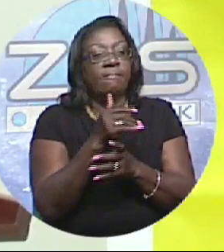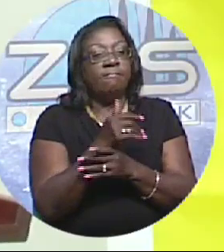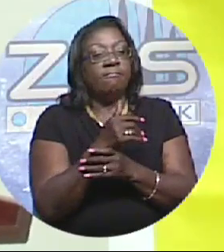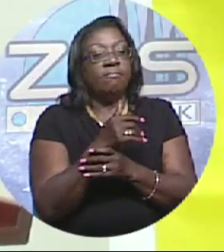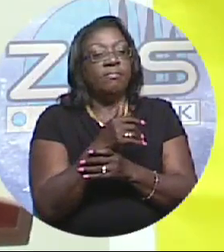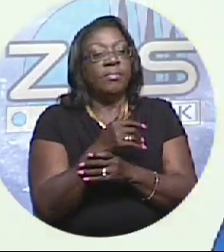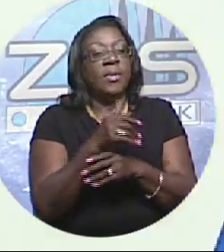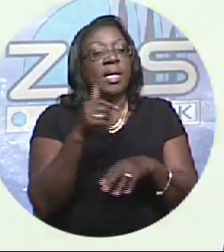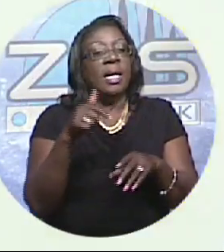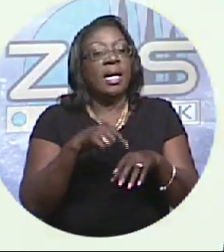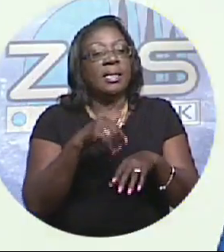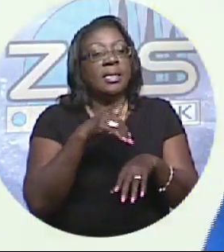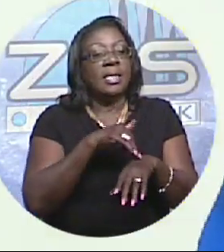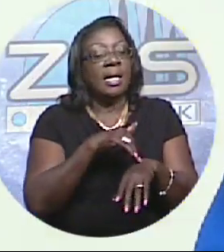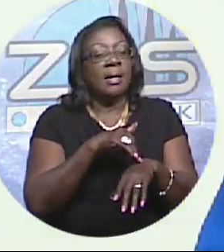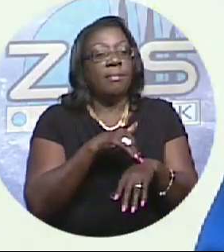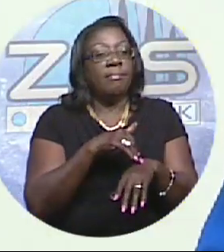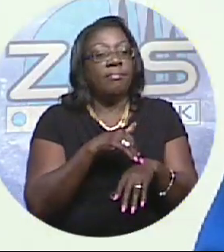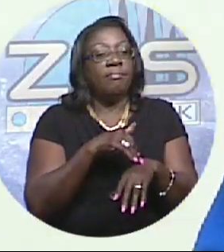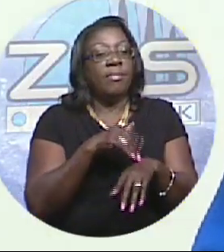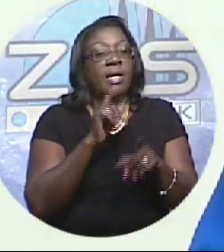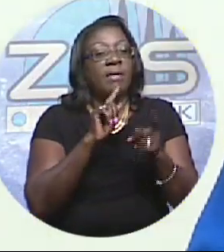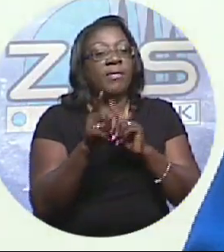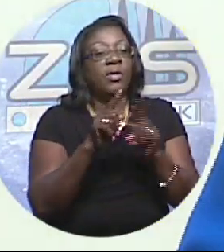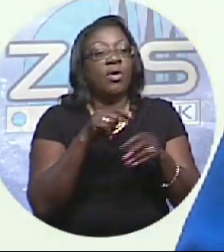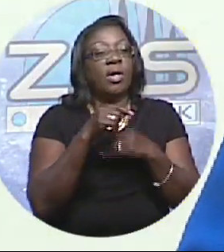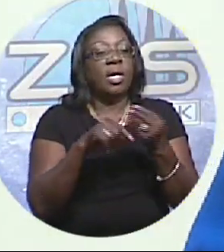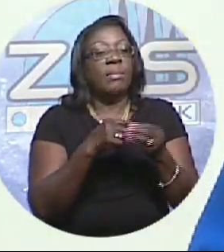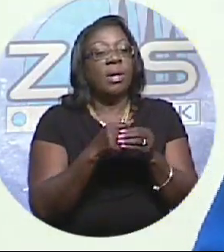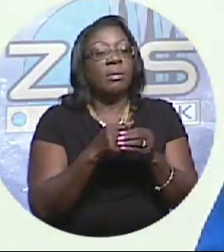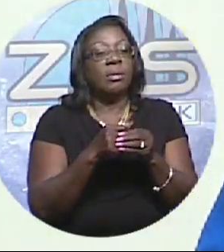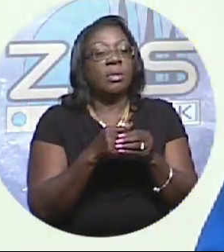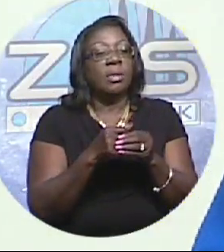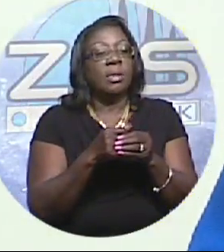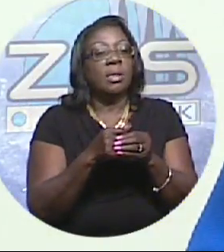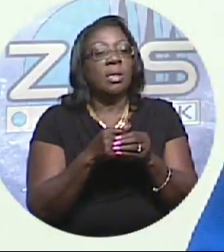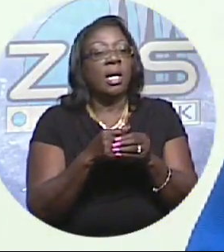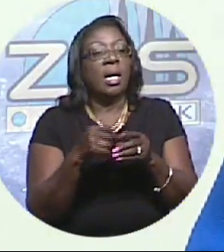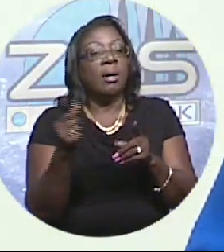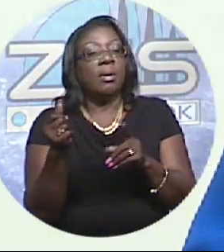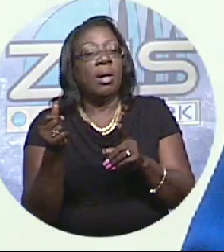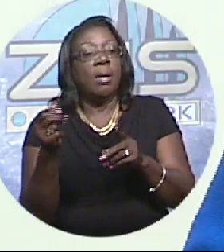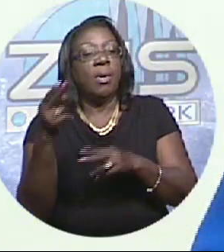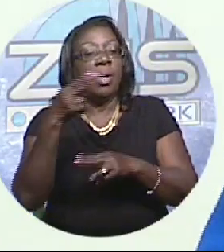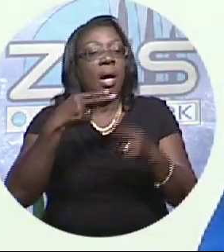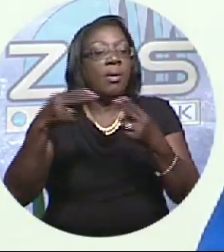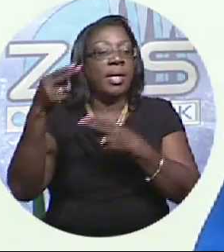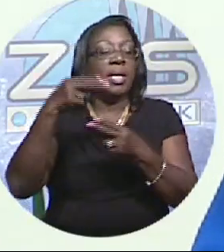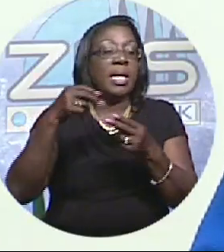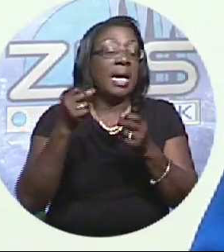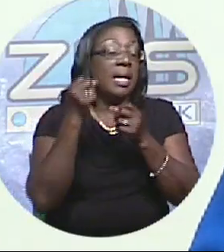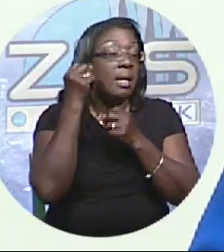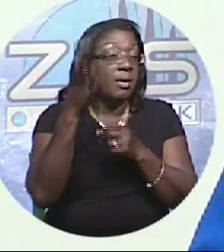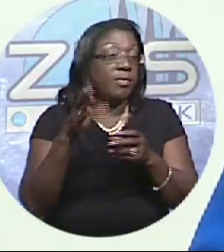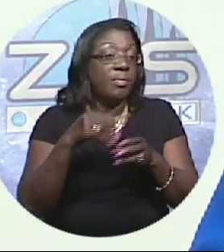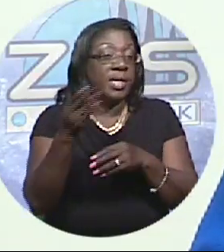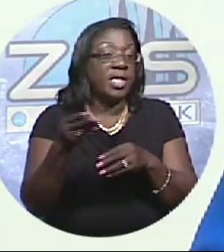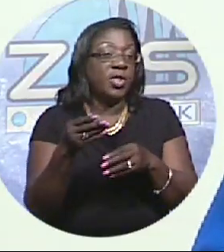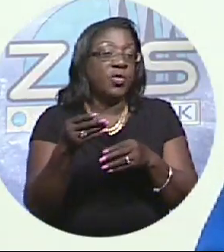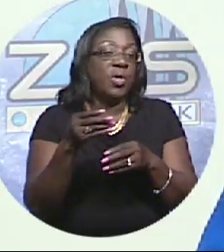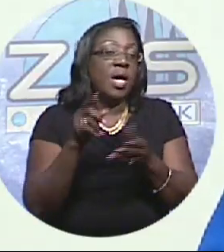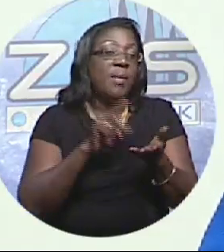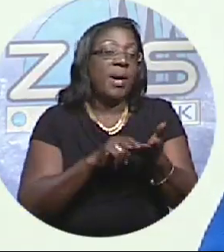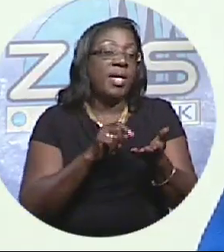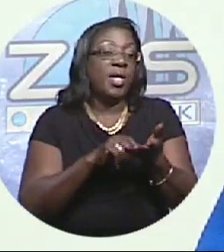And at that time also, if we're talking about cyclones, an alert could be issued by the Met Department stating that